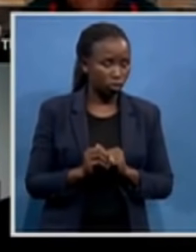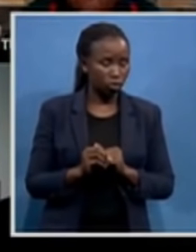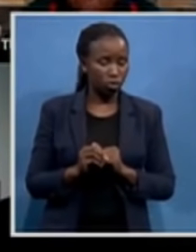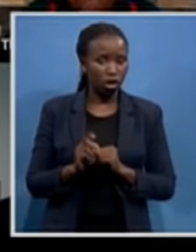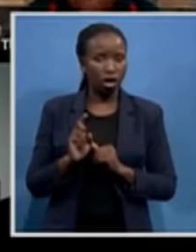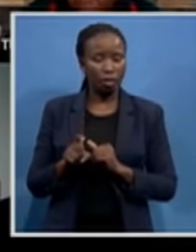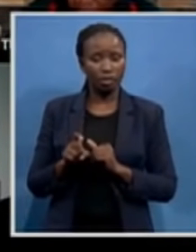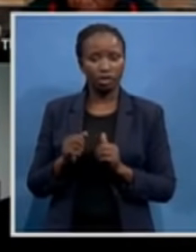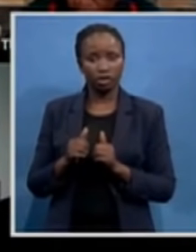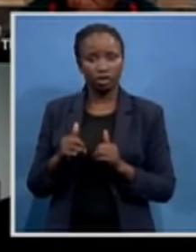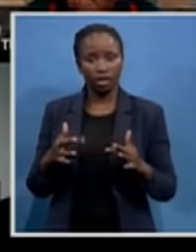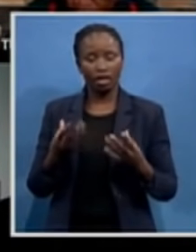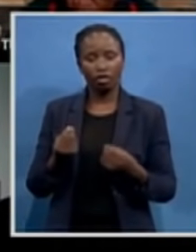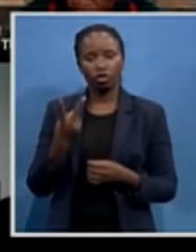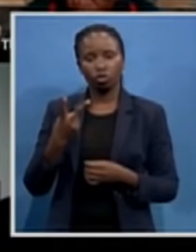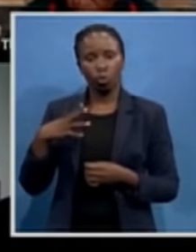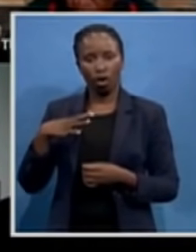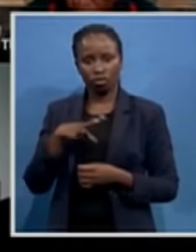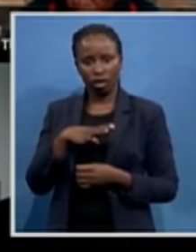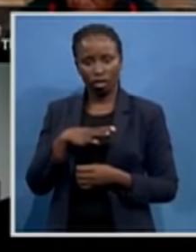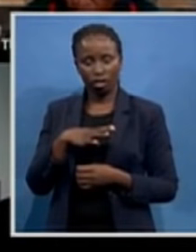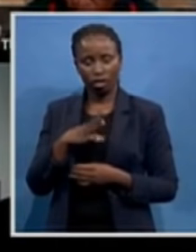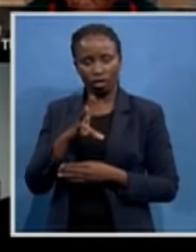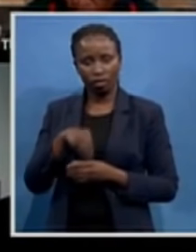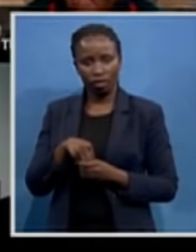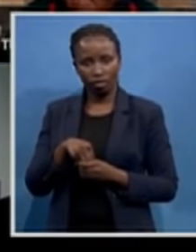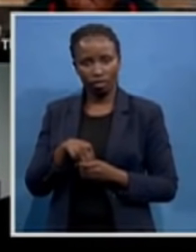employed. Thank you, Mr. Bishop.